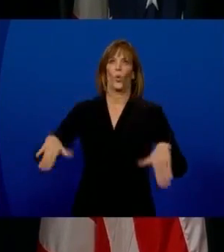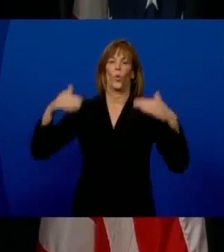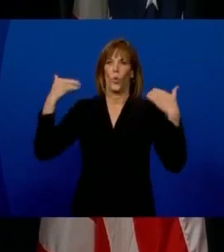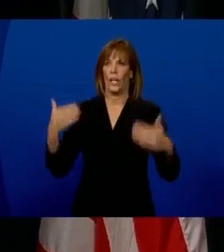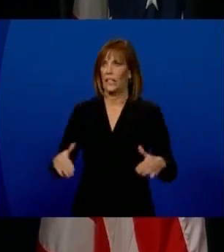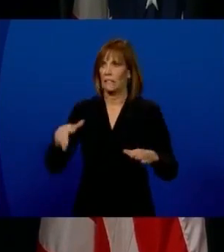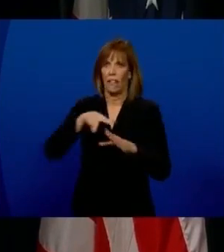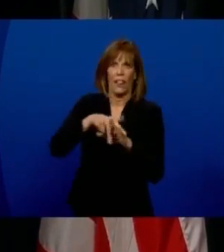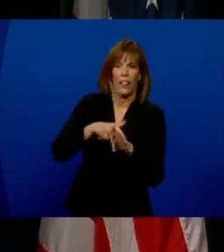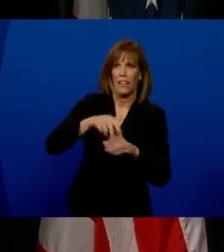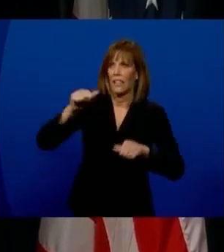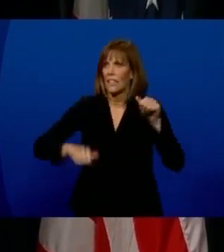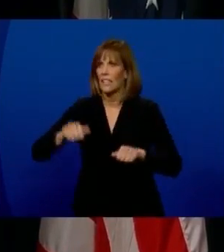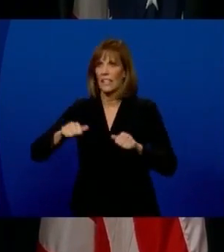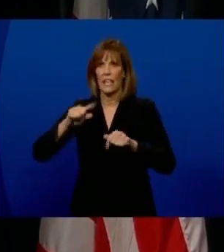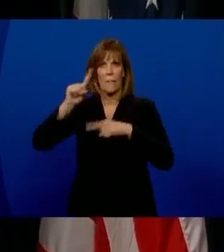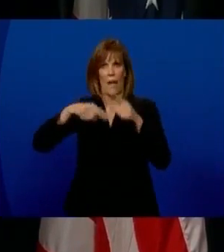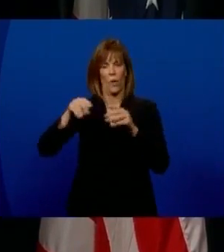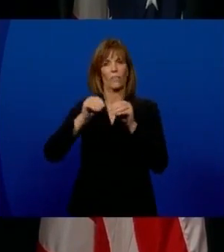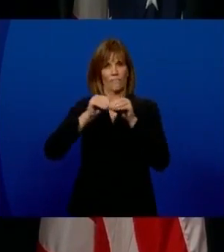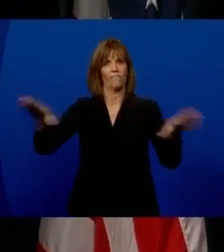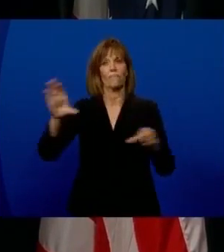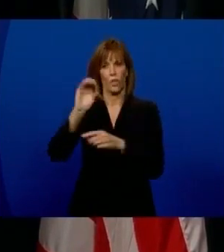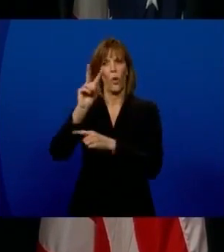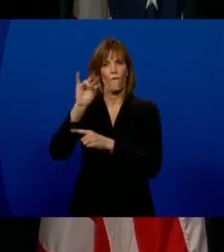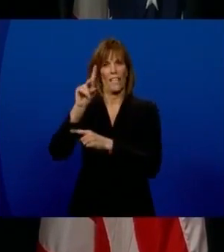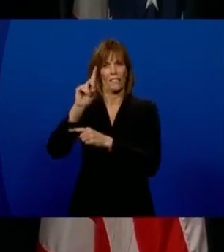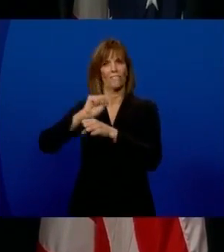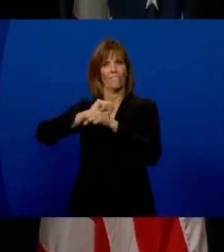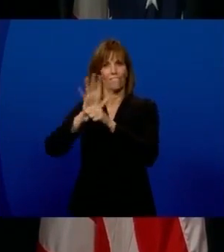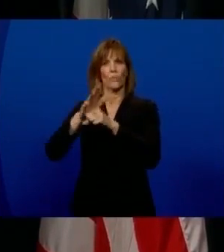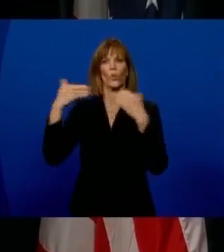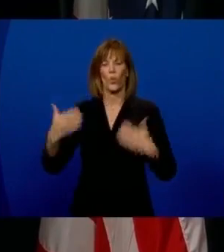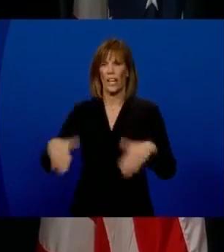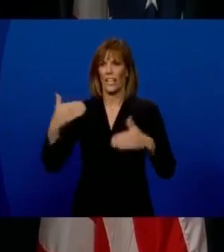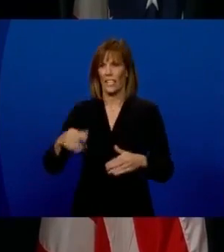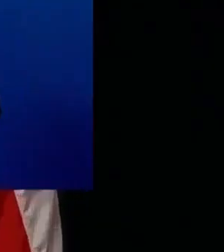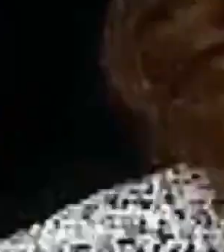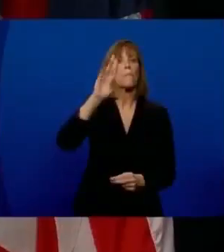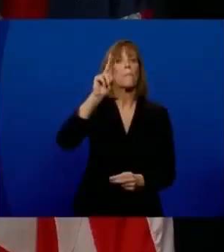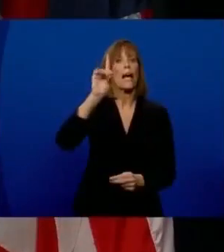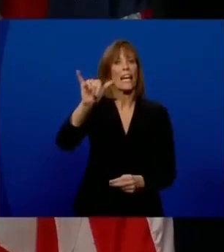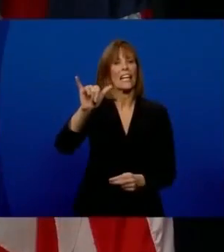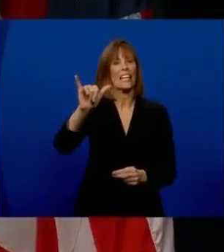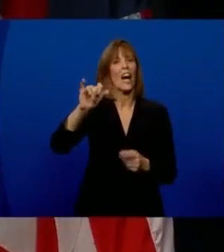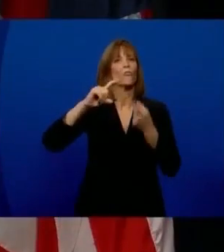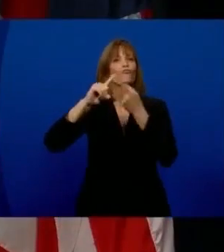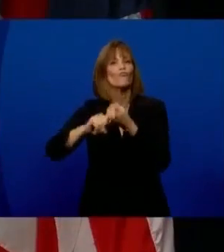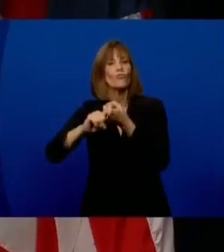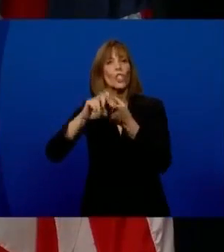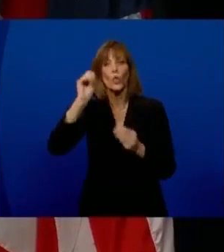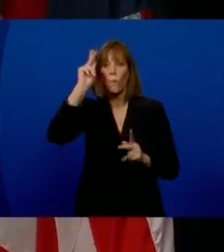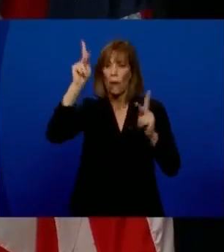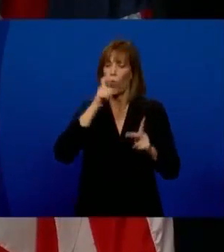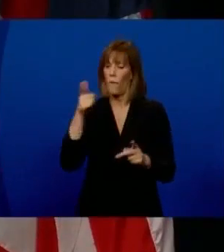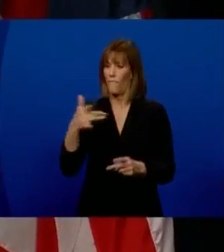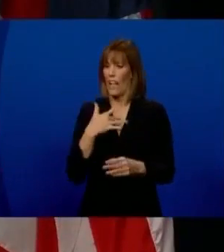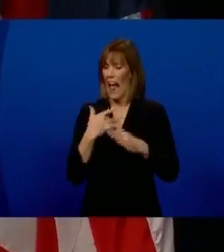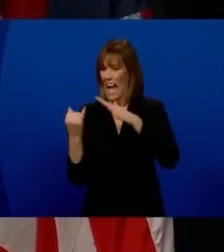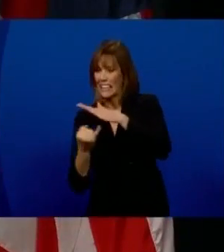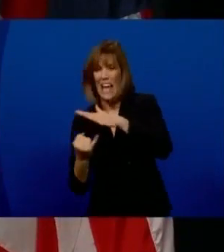offering free virtual counseling services overseen by the Iowa Department of Human Services. People who are socially